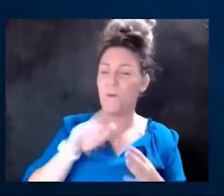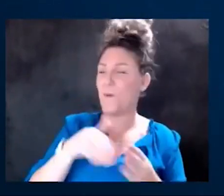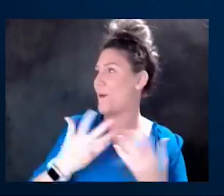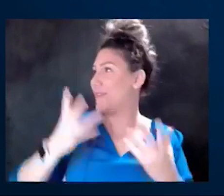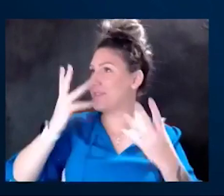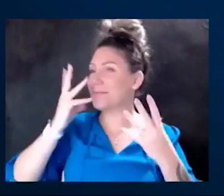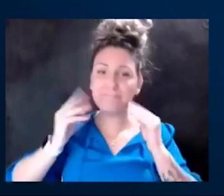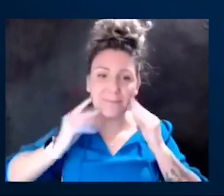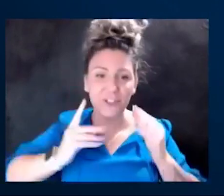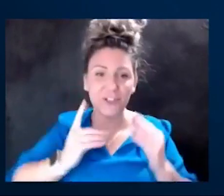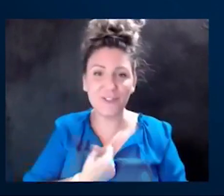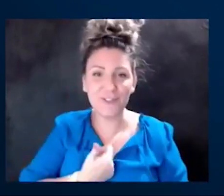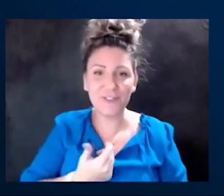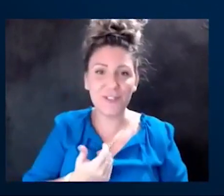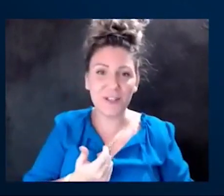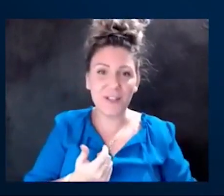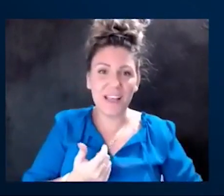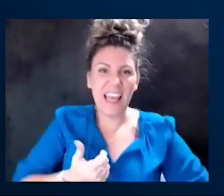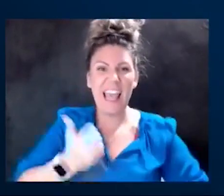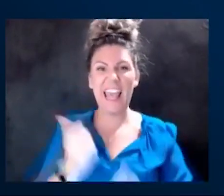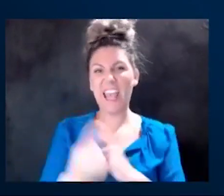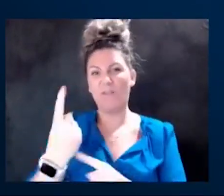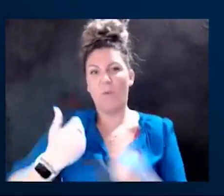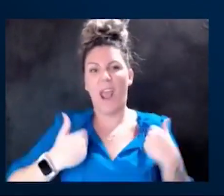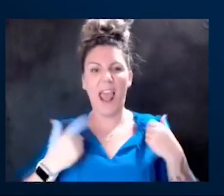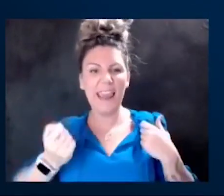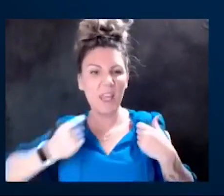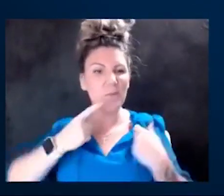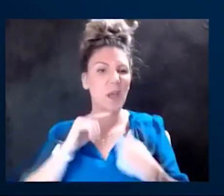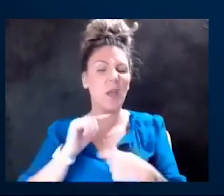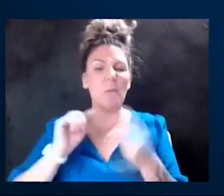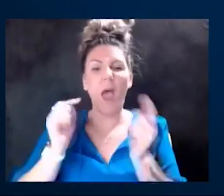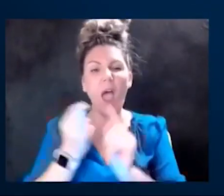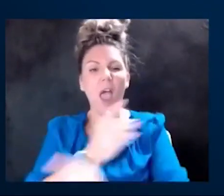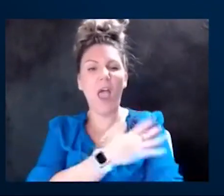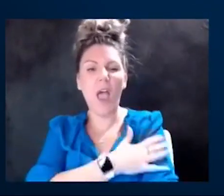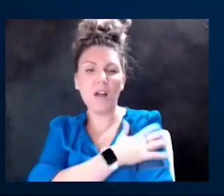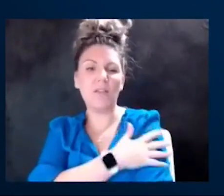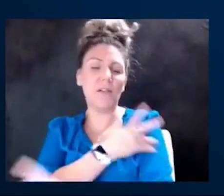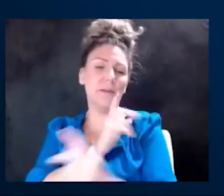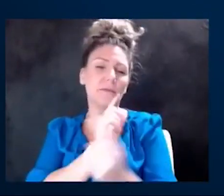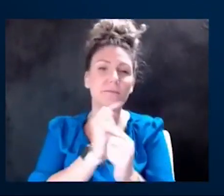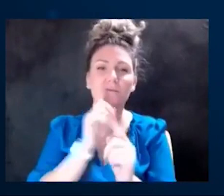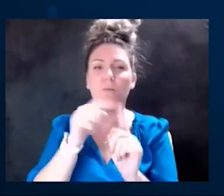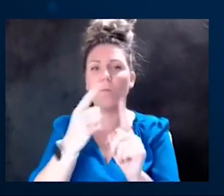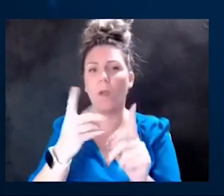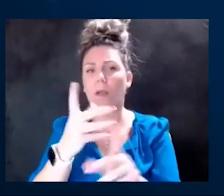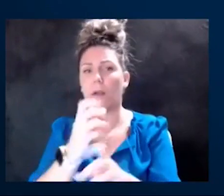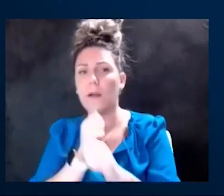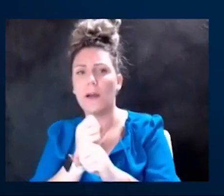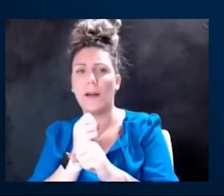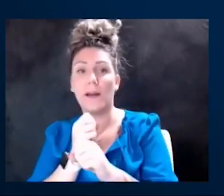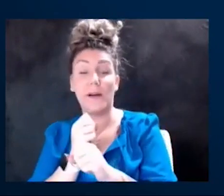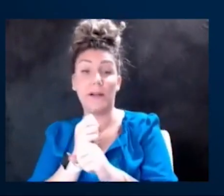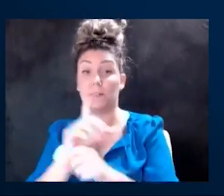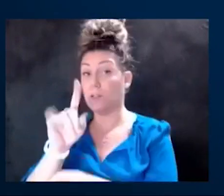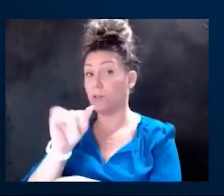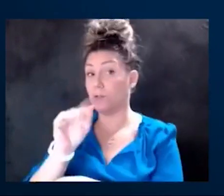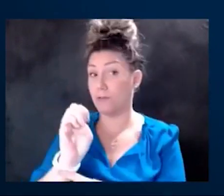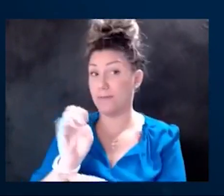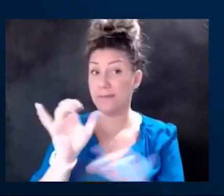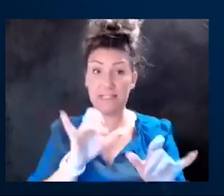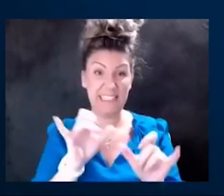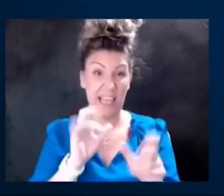ourselves, but yeah, everybody got a little pain. Everybody got a little tenderness when we got those doses. But so did the people who were in the placebo. I mean,